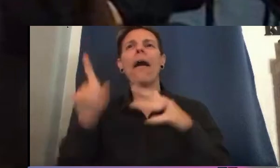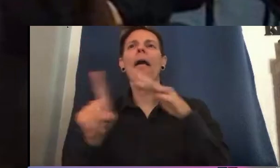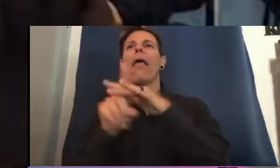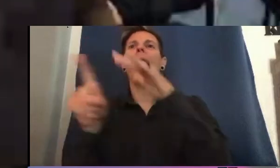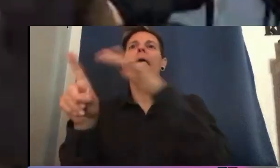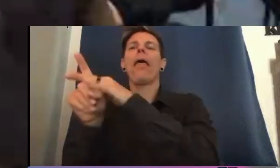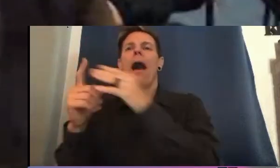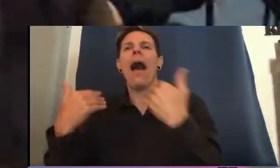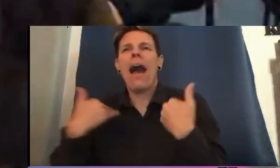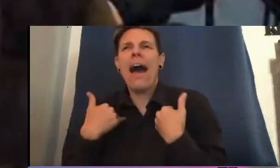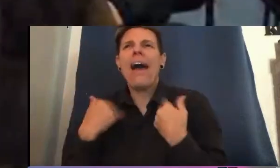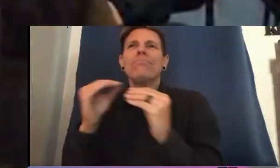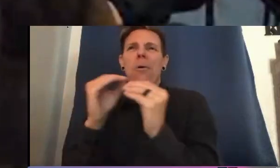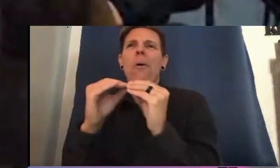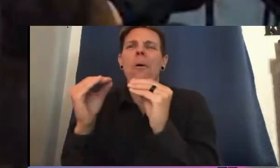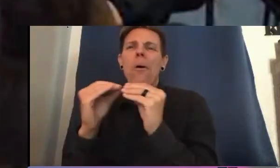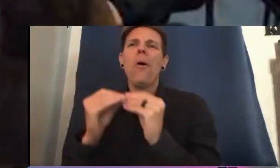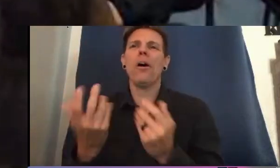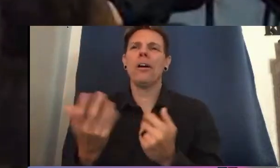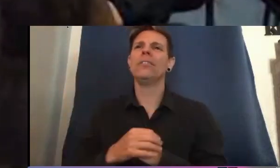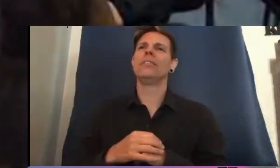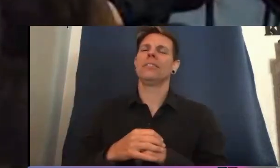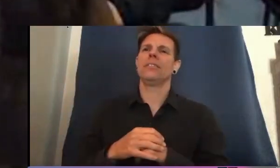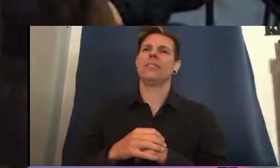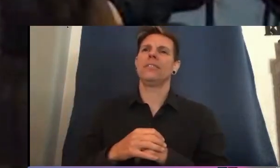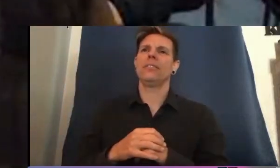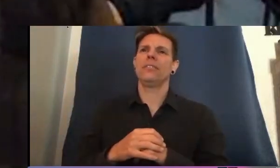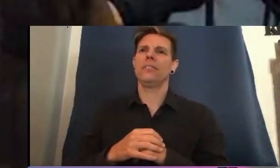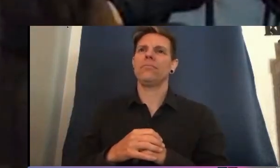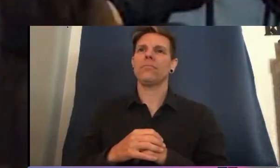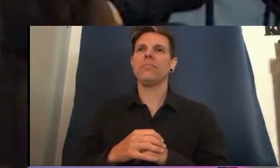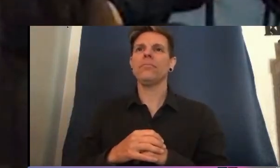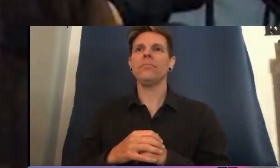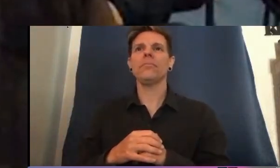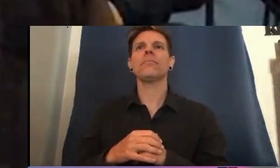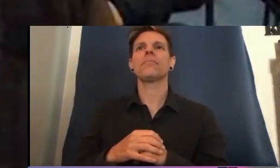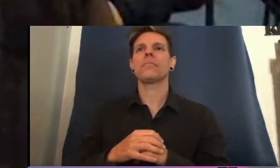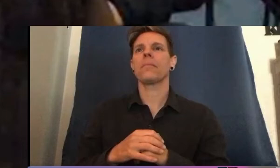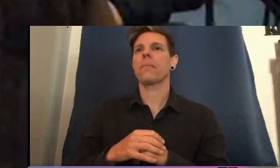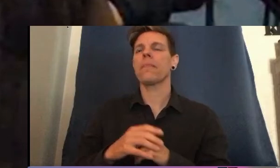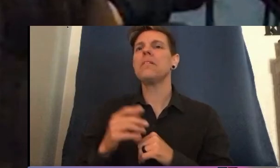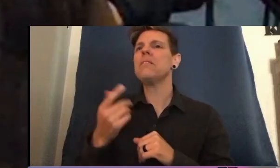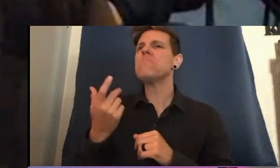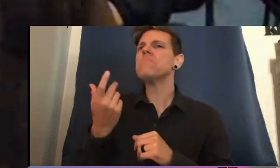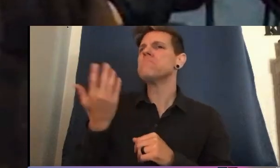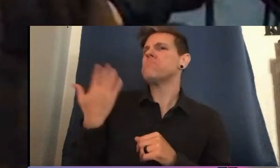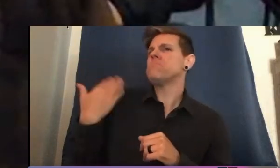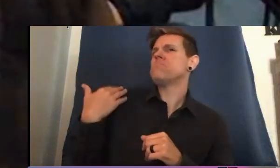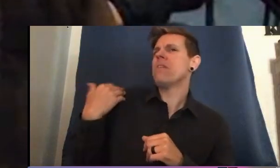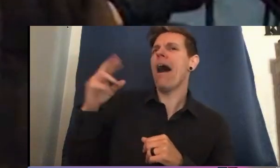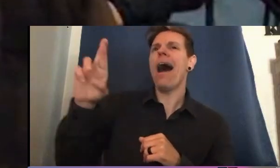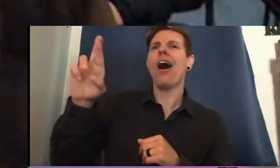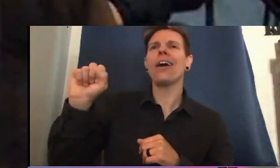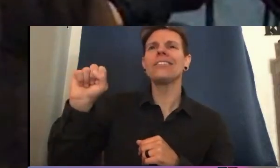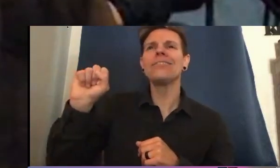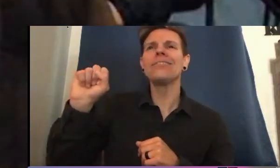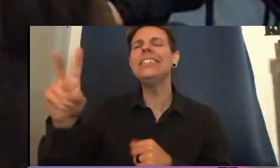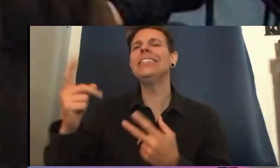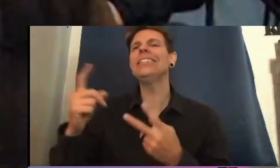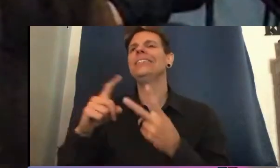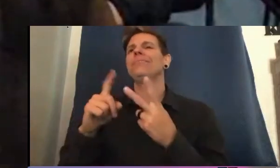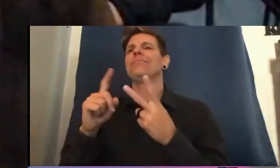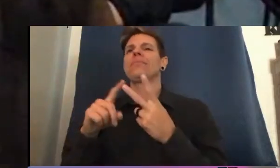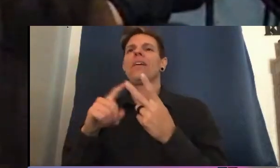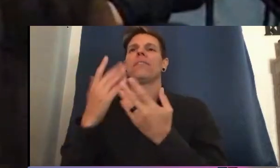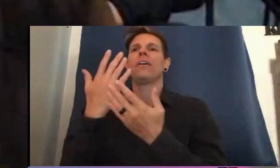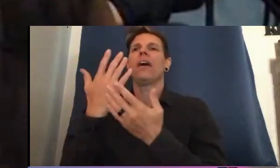only some that are going back to the there's RSV, hand and foot mouth disease. There's foodborne